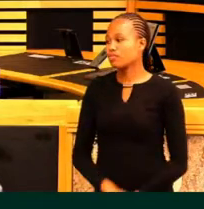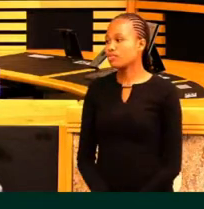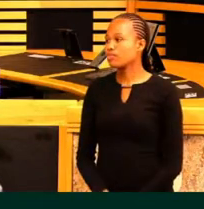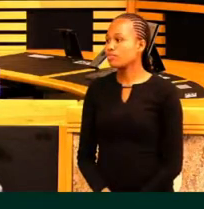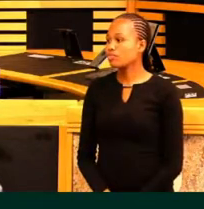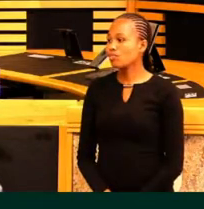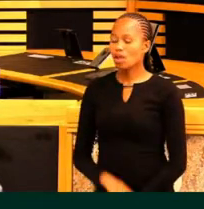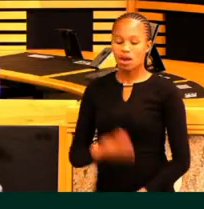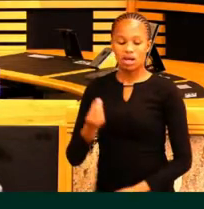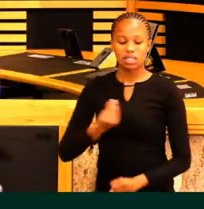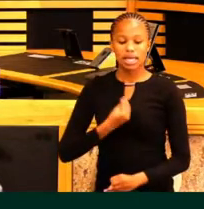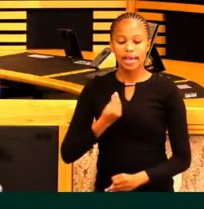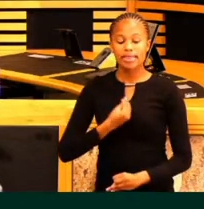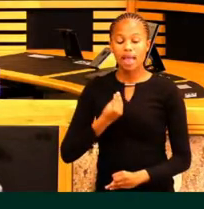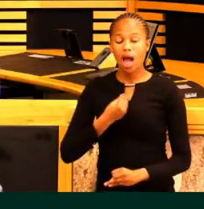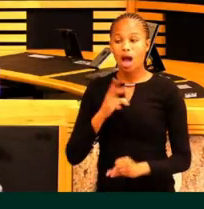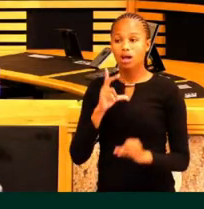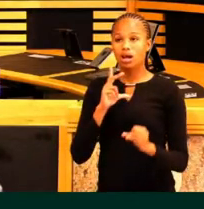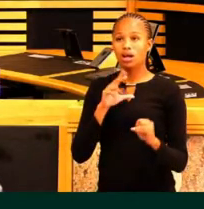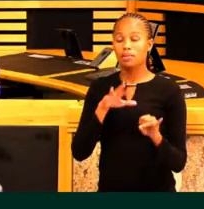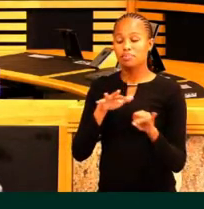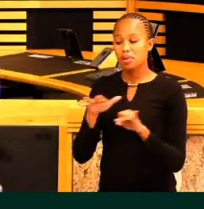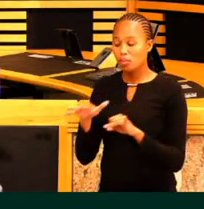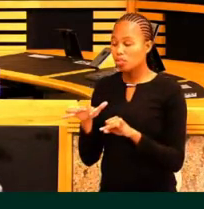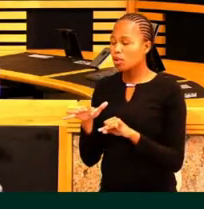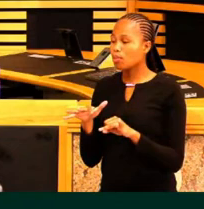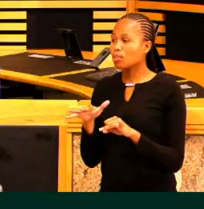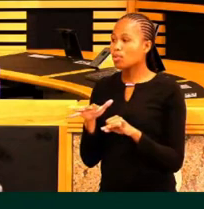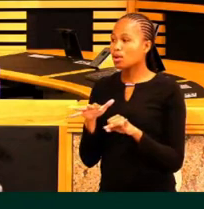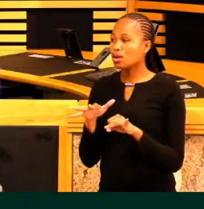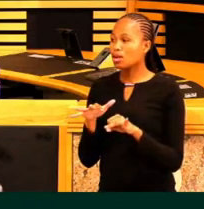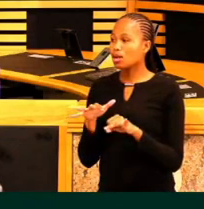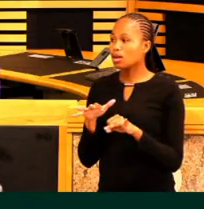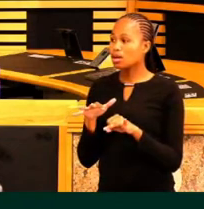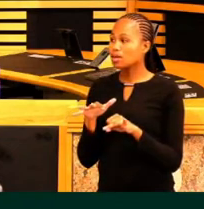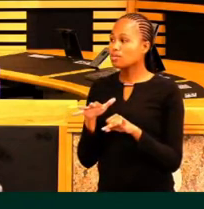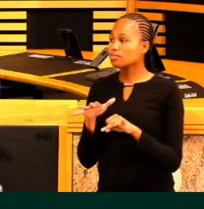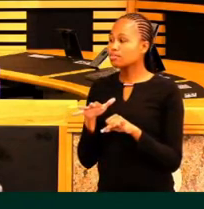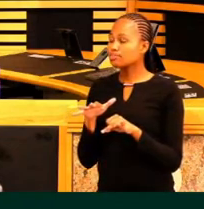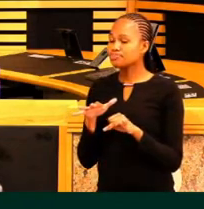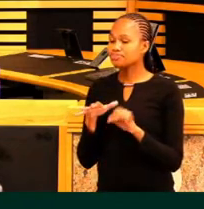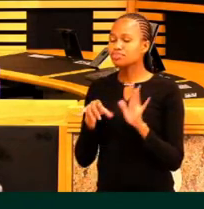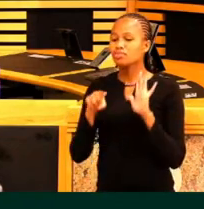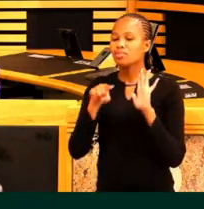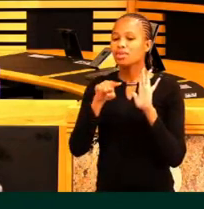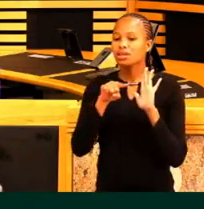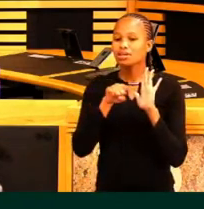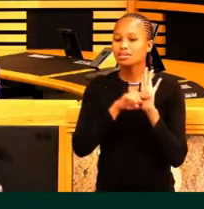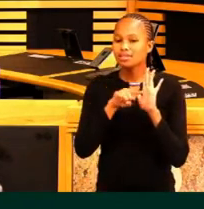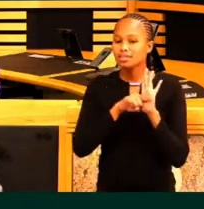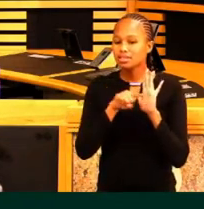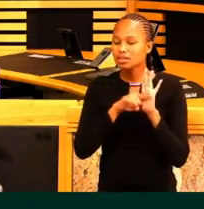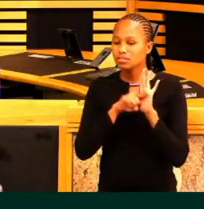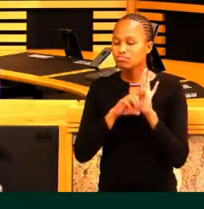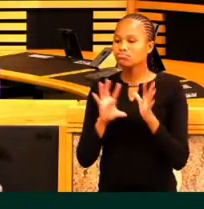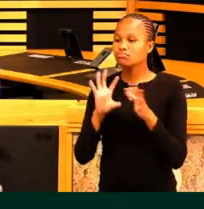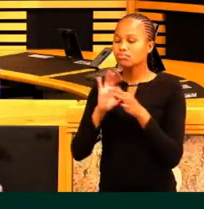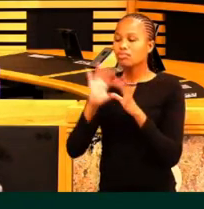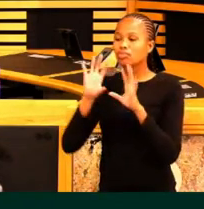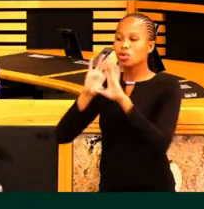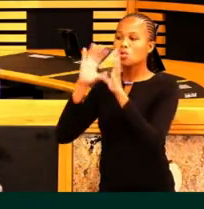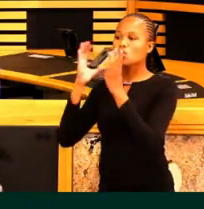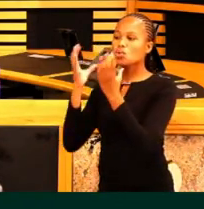young people generally are still negatively reintegrated in the global capital